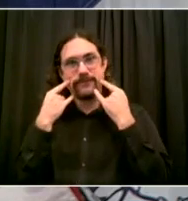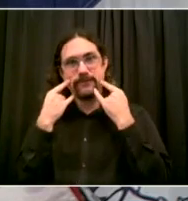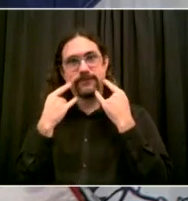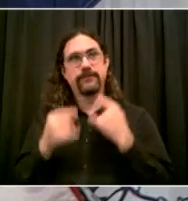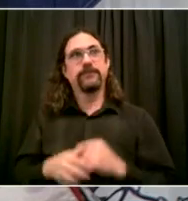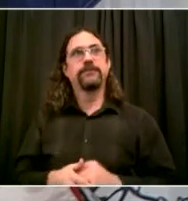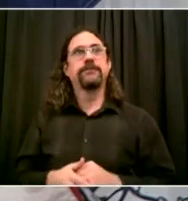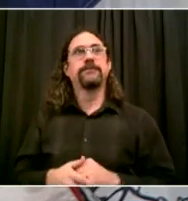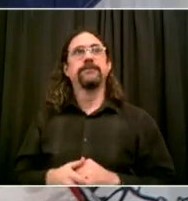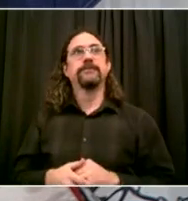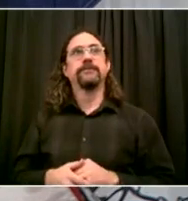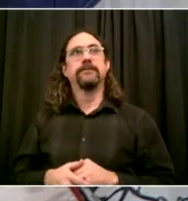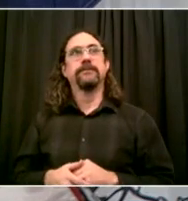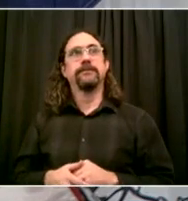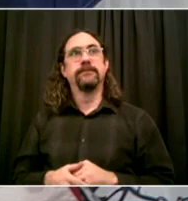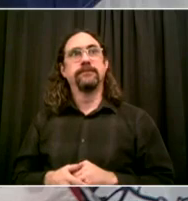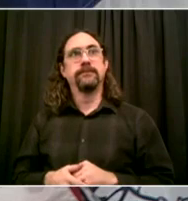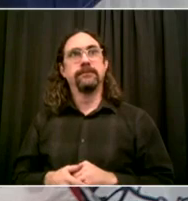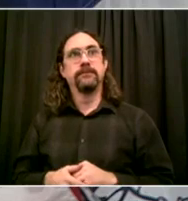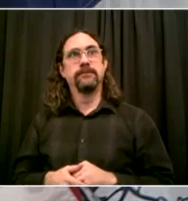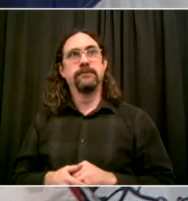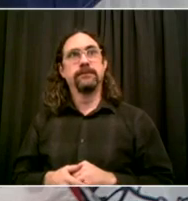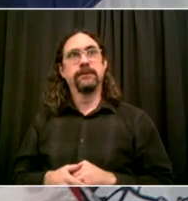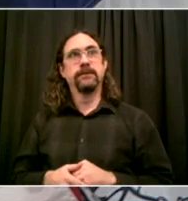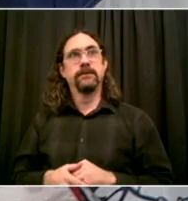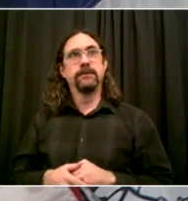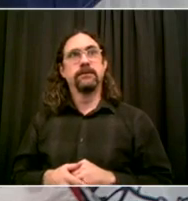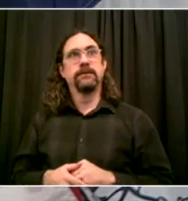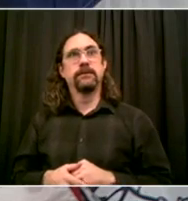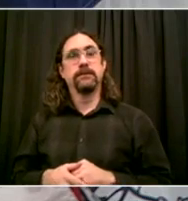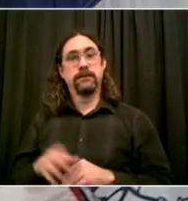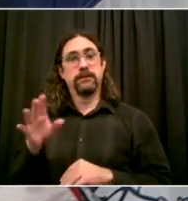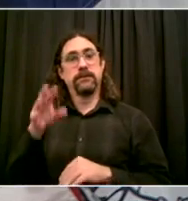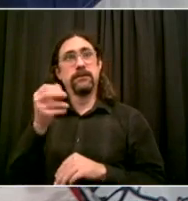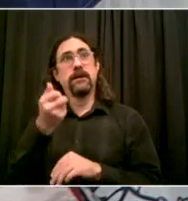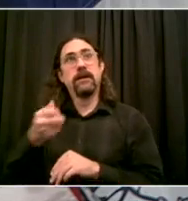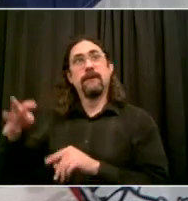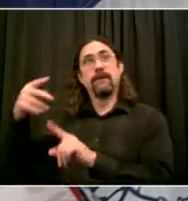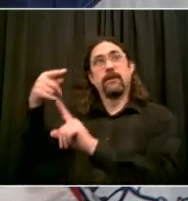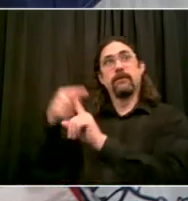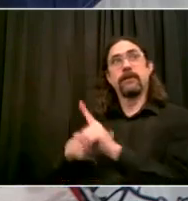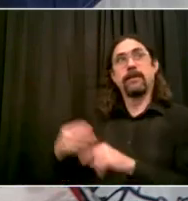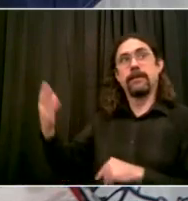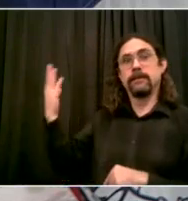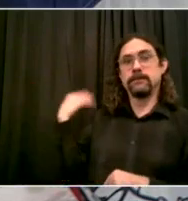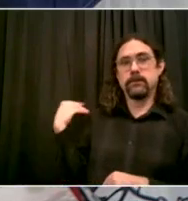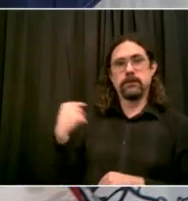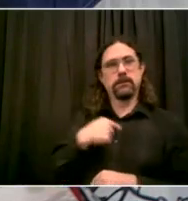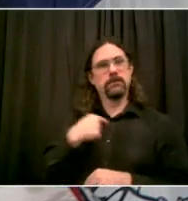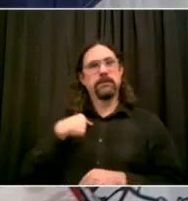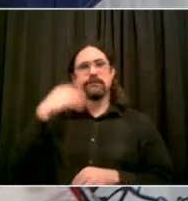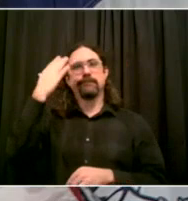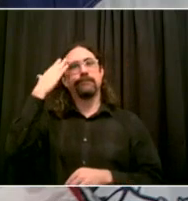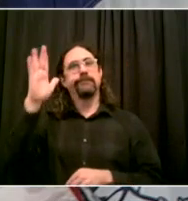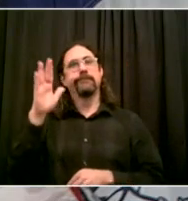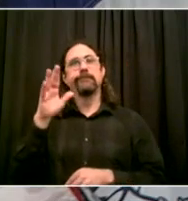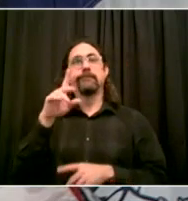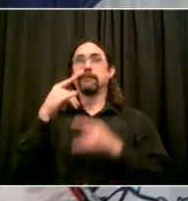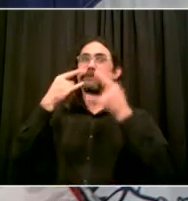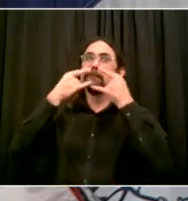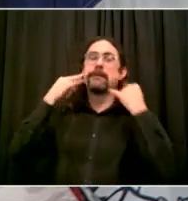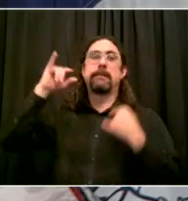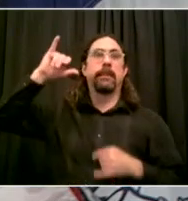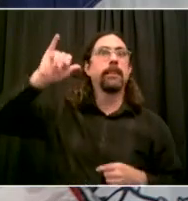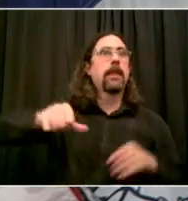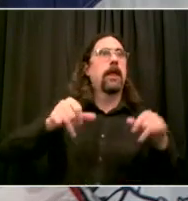what incredibly crucial role masks would play. Now we do. So that's where we're going to win or